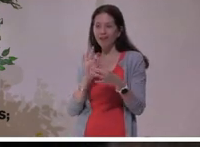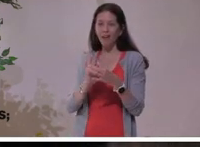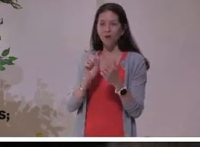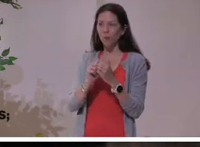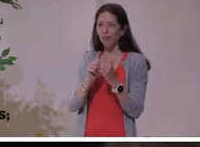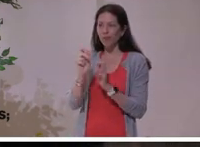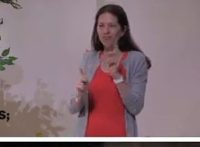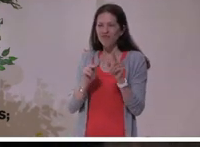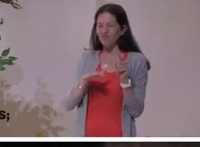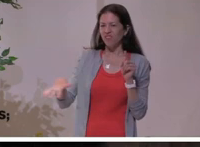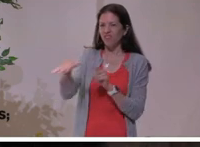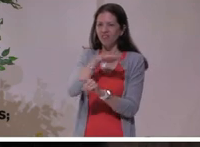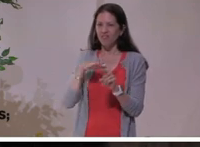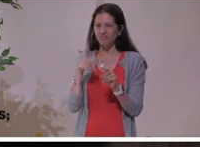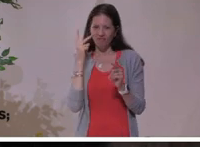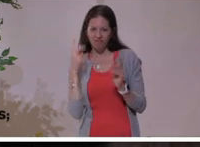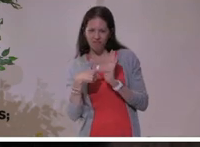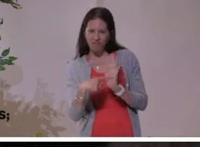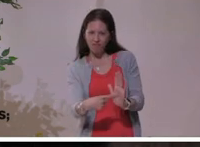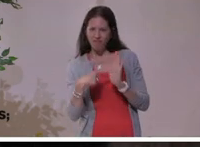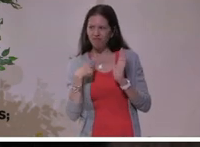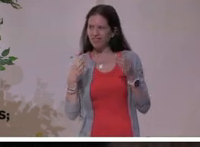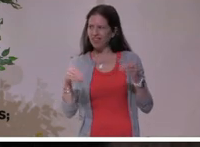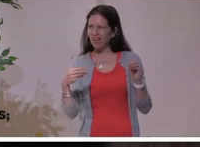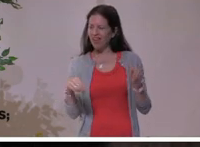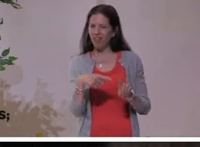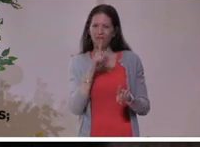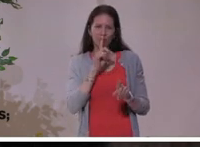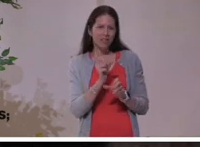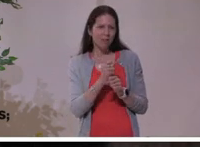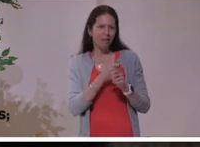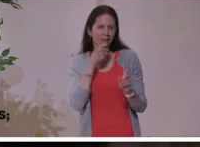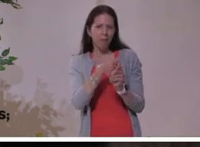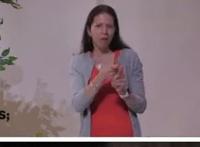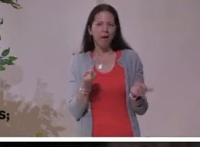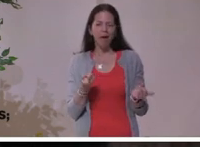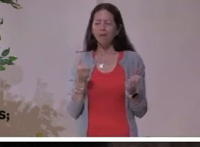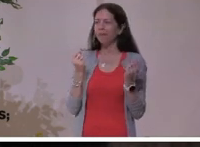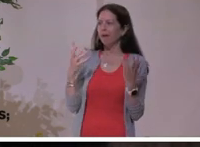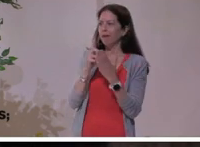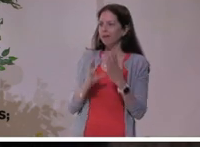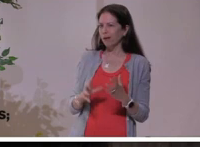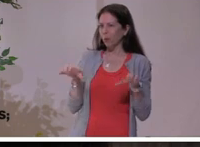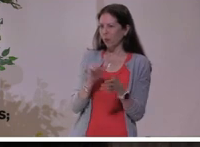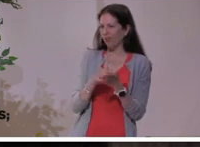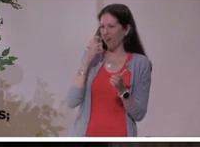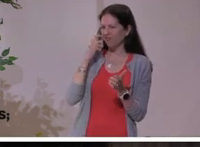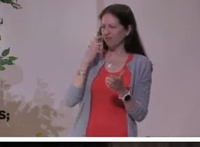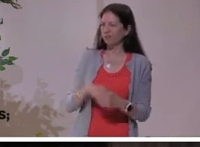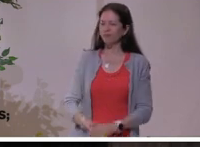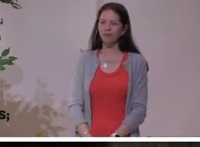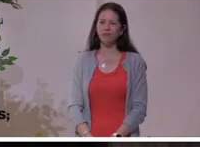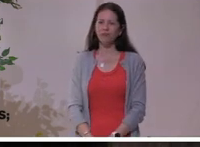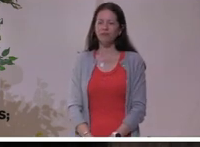you can be successful and make an impact in fashion, as so many designers have done recently. So it's great for that